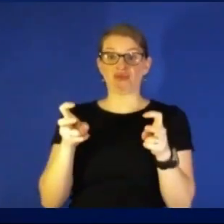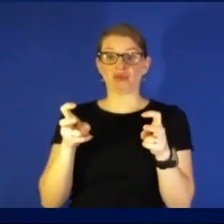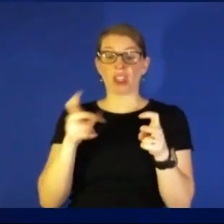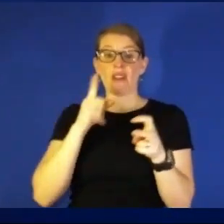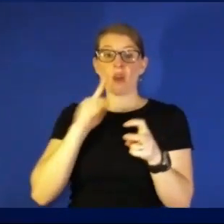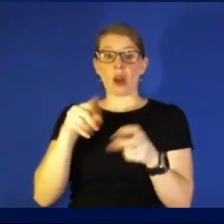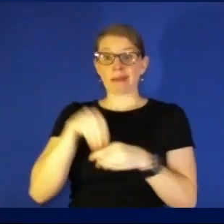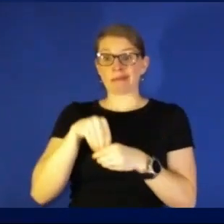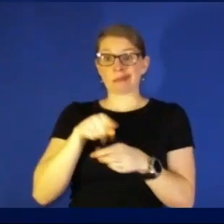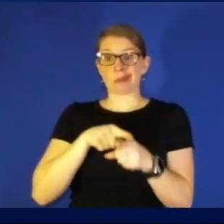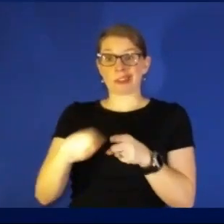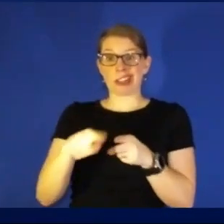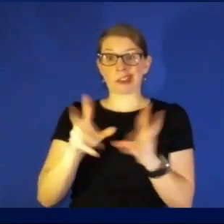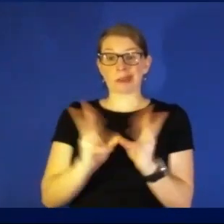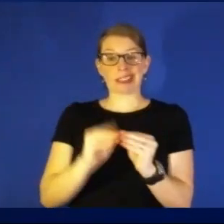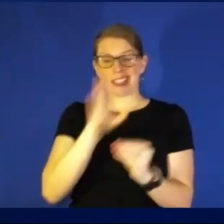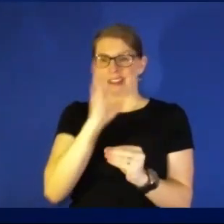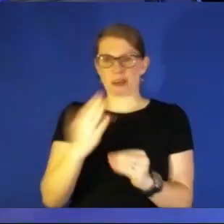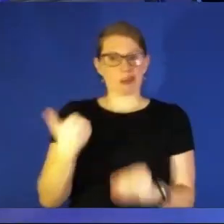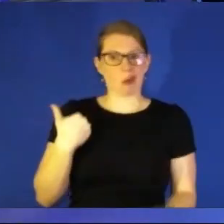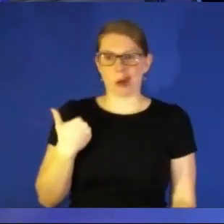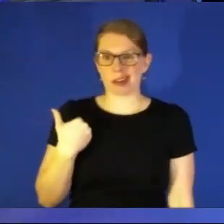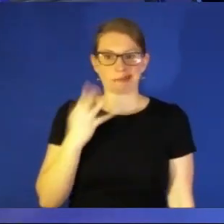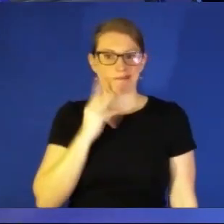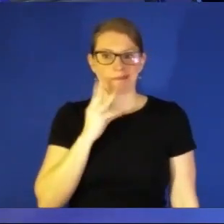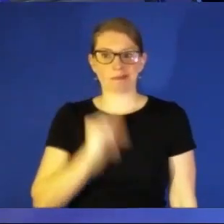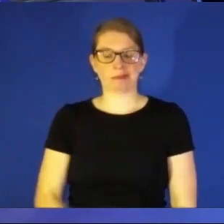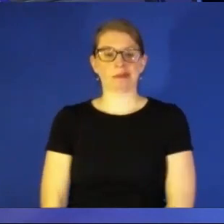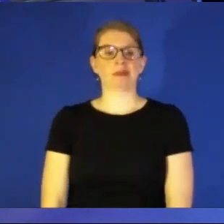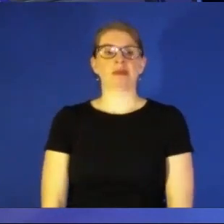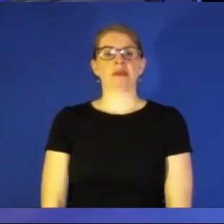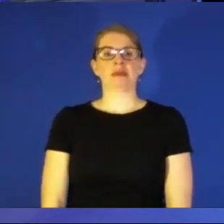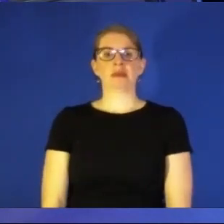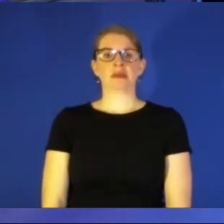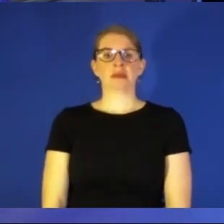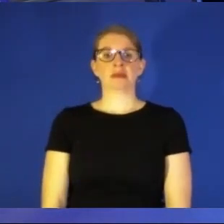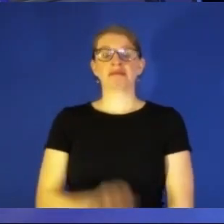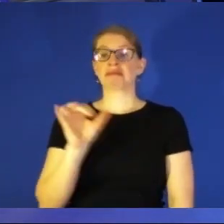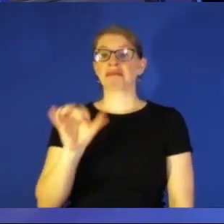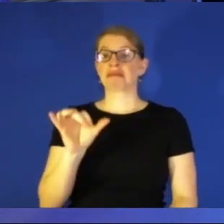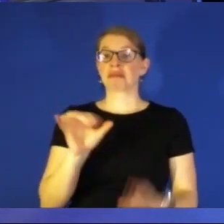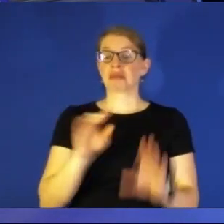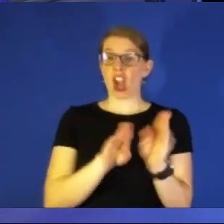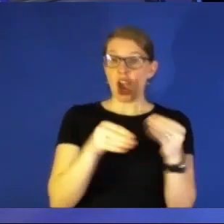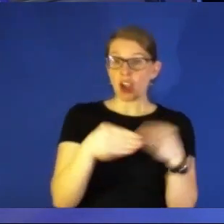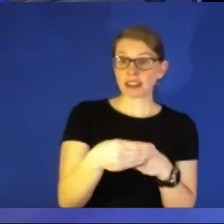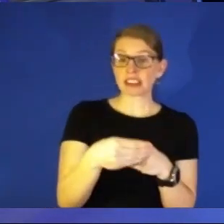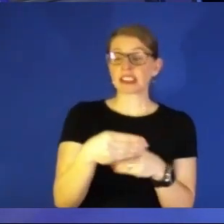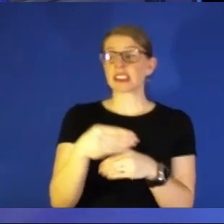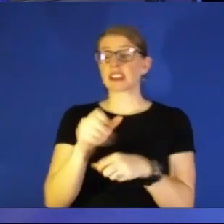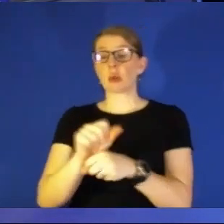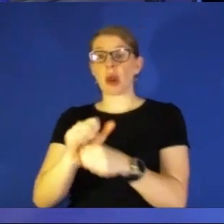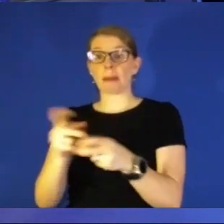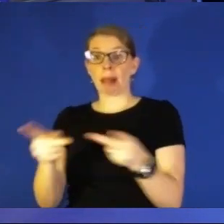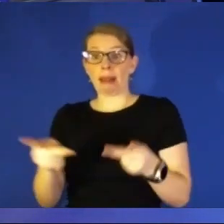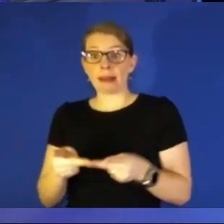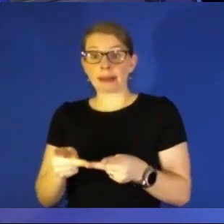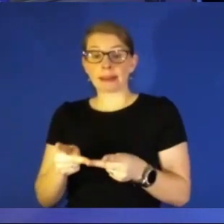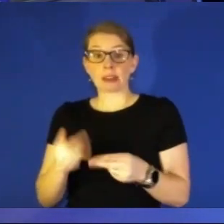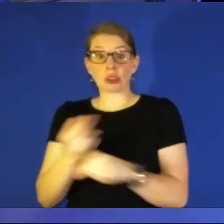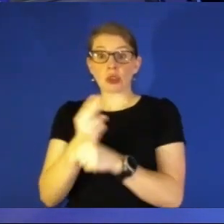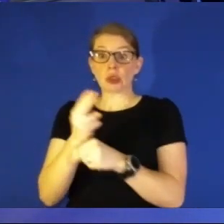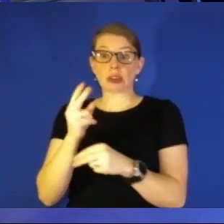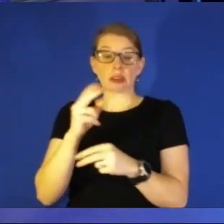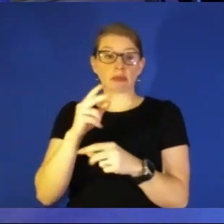we've never been able to do that before. That's really been something that offices and workspaces across the globe have started doing, which is